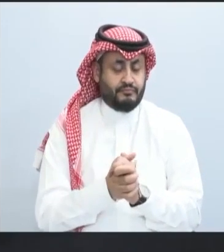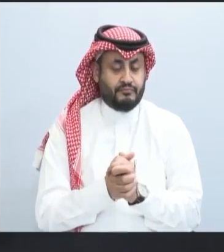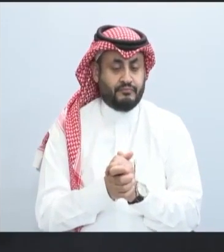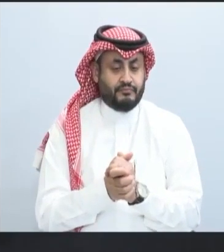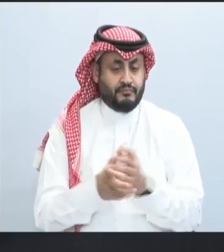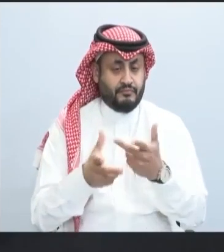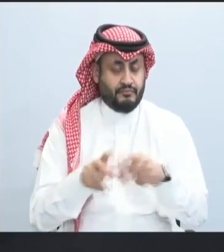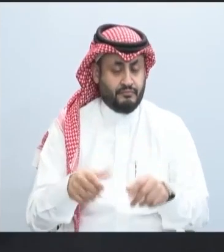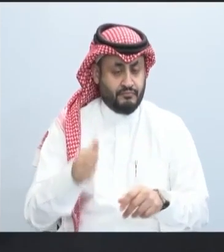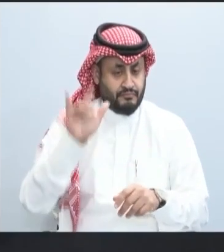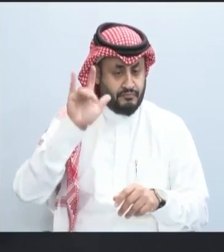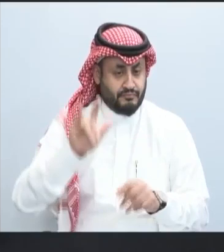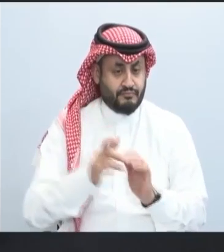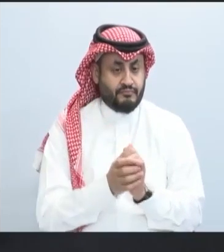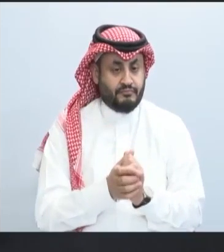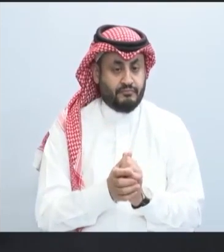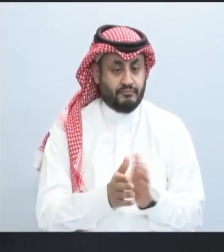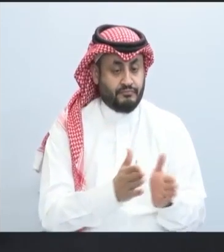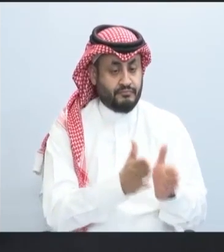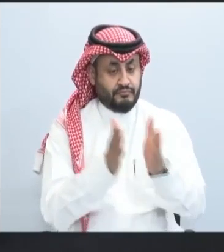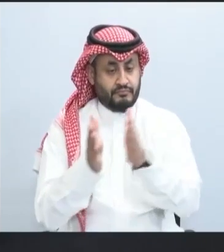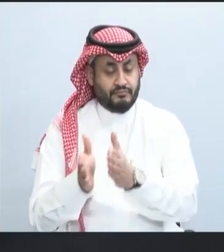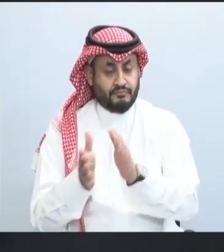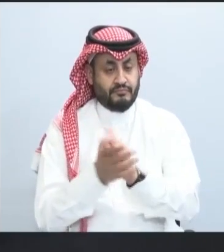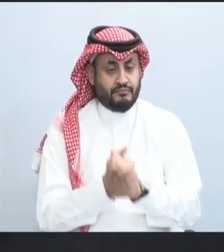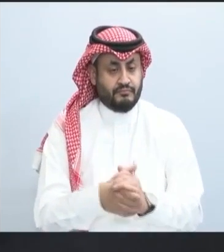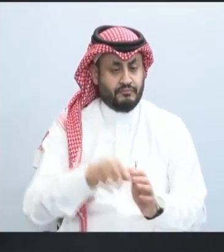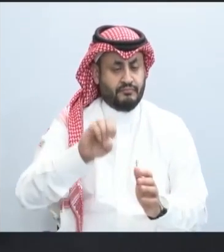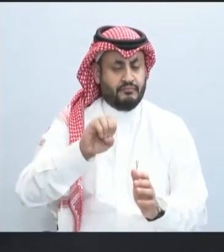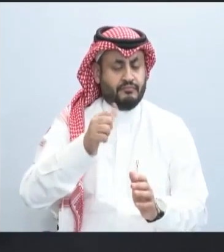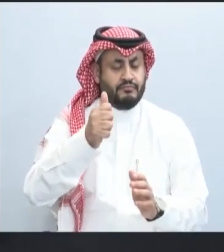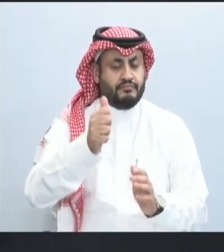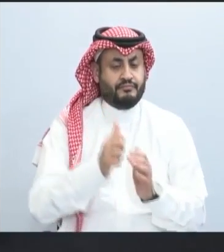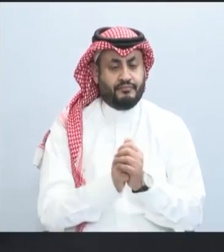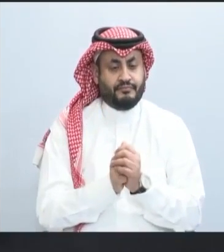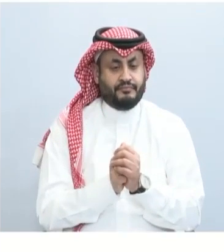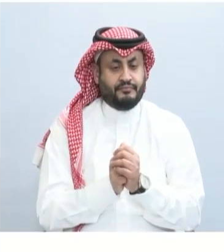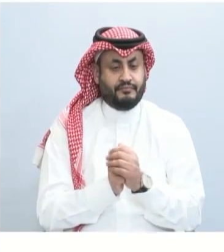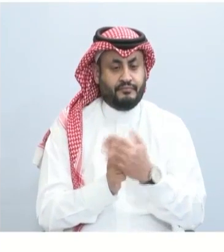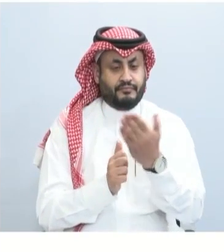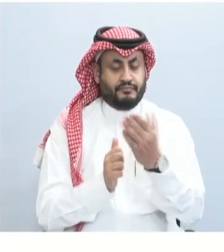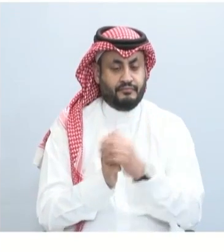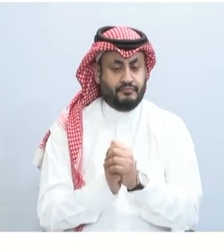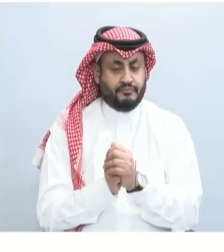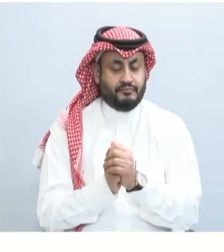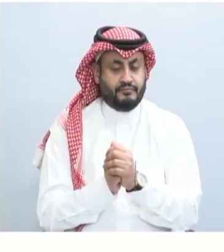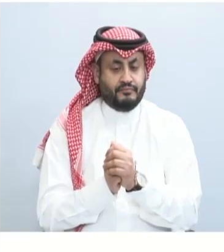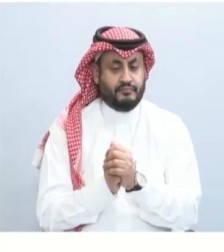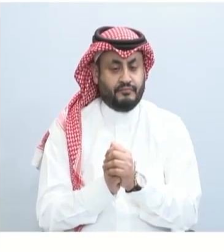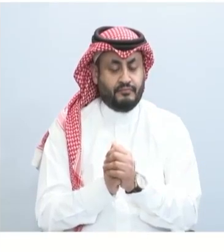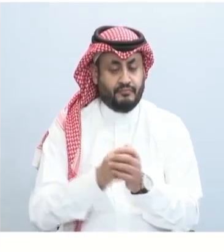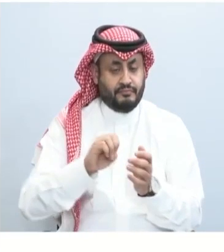that ends with A and Y. Now let us move on to the second set of words that has the